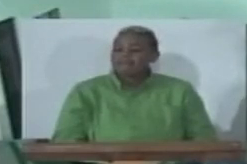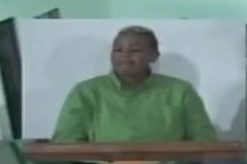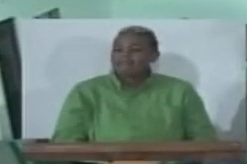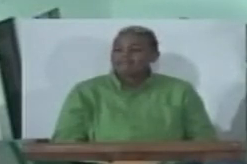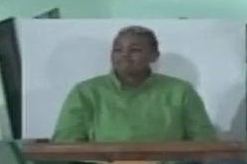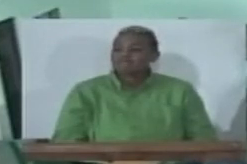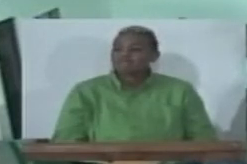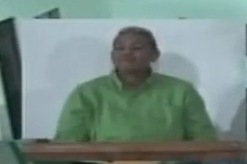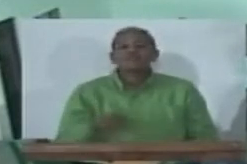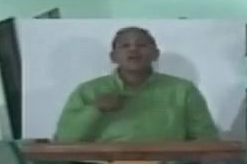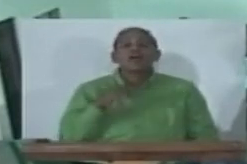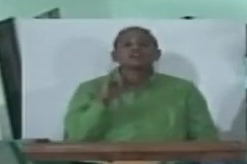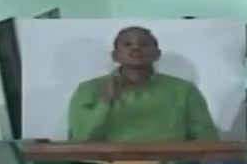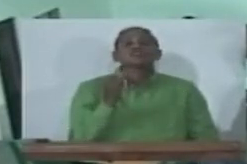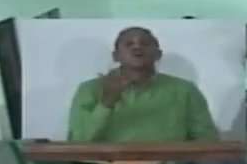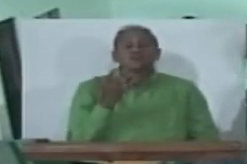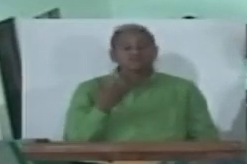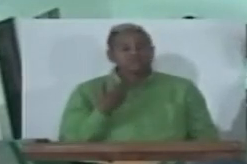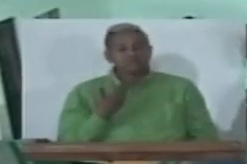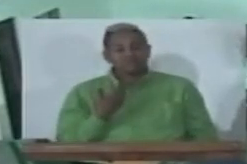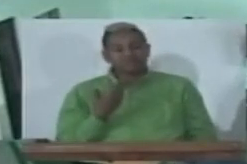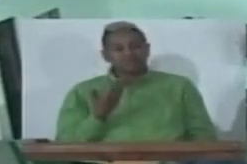I join in